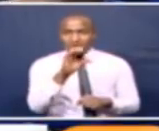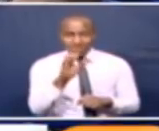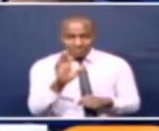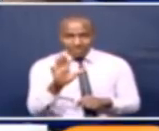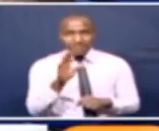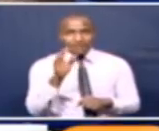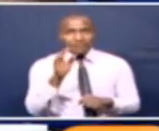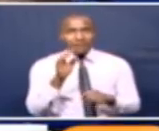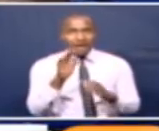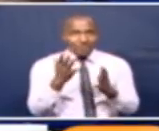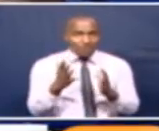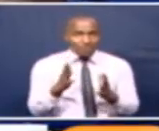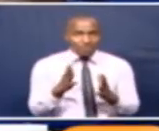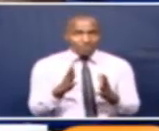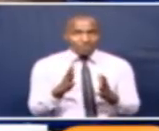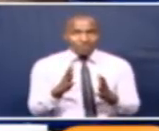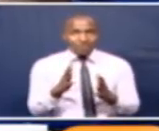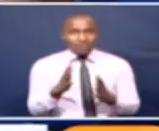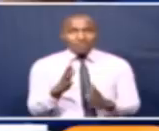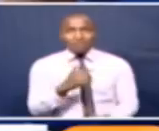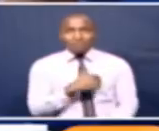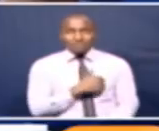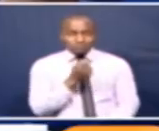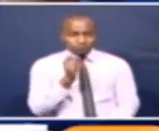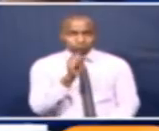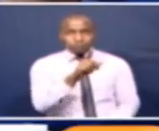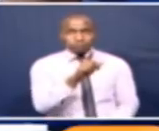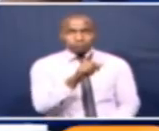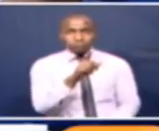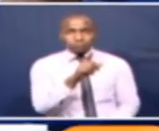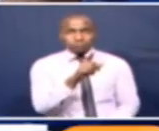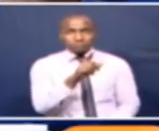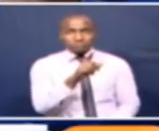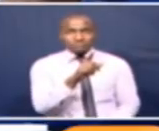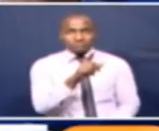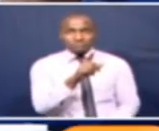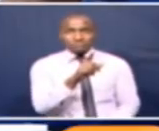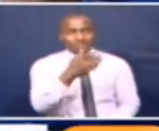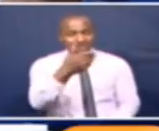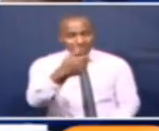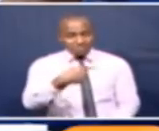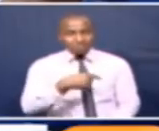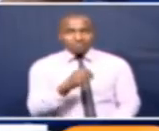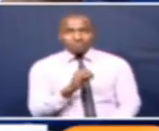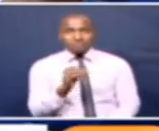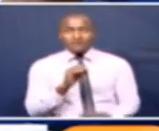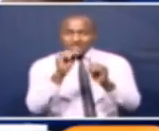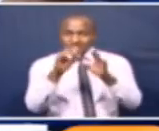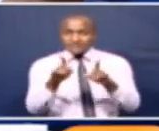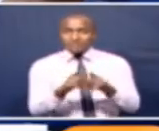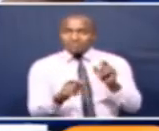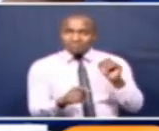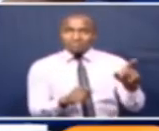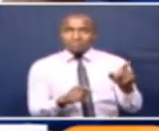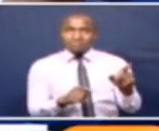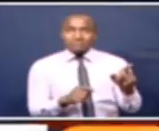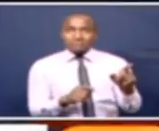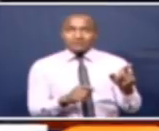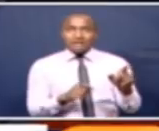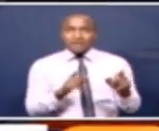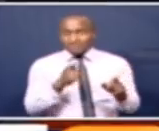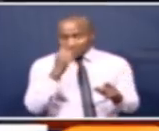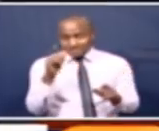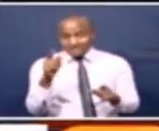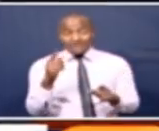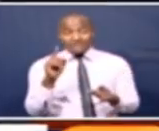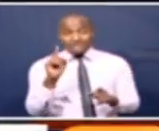had performed, I sent a message. It was not forthcoming. The teachers were sending because she was index one.